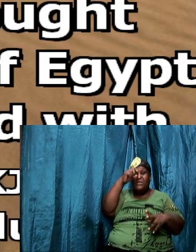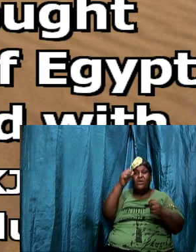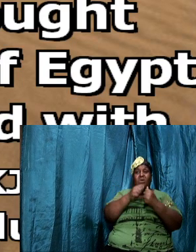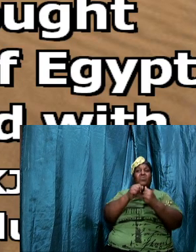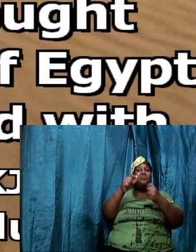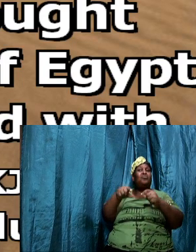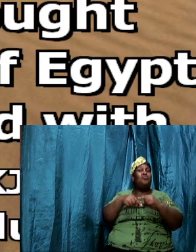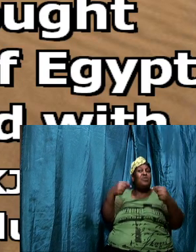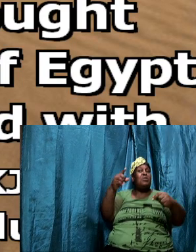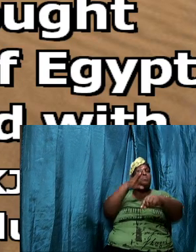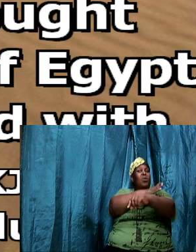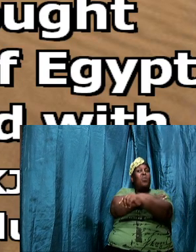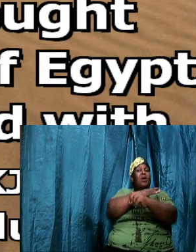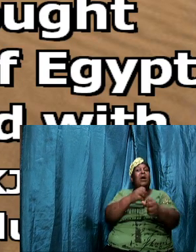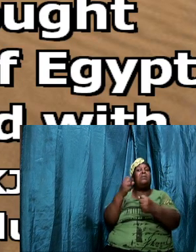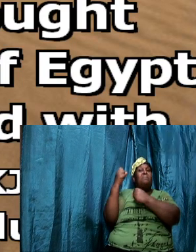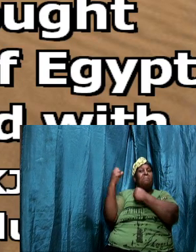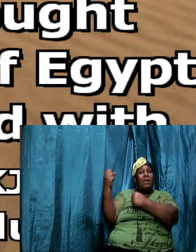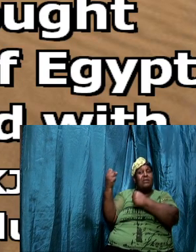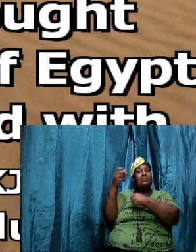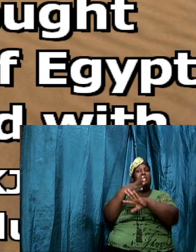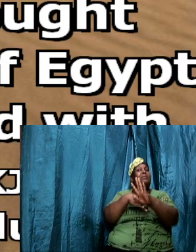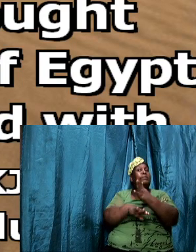mighty hand.